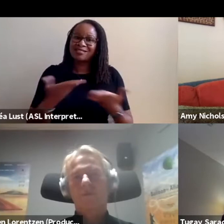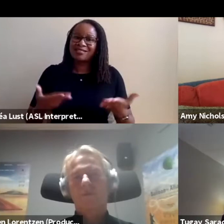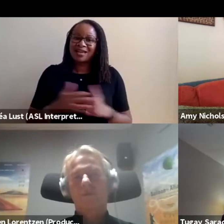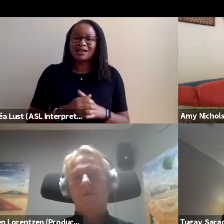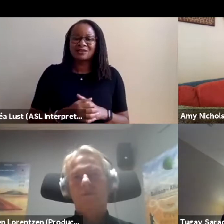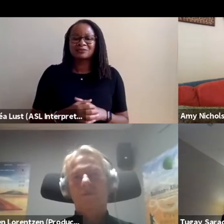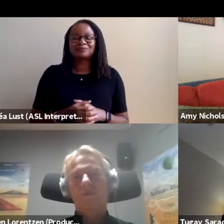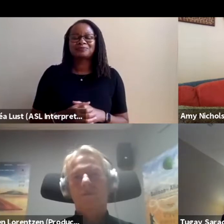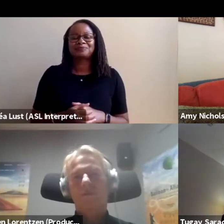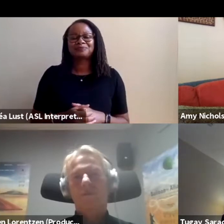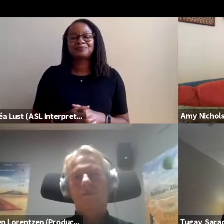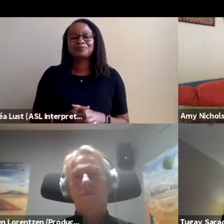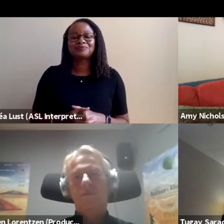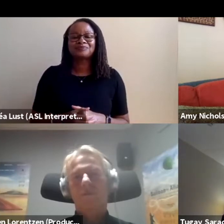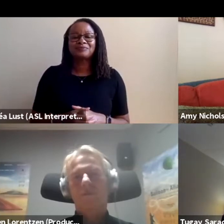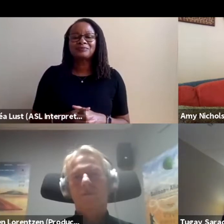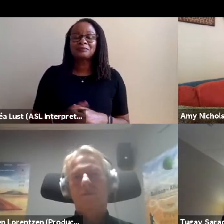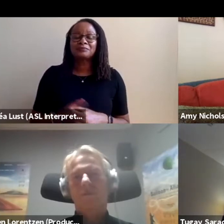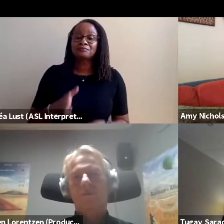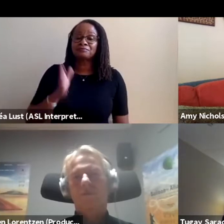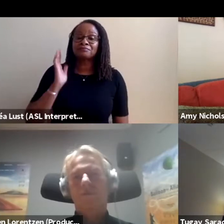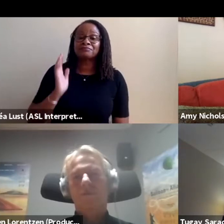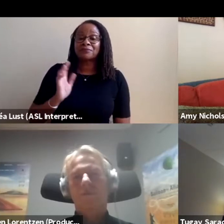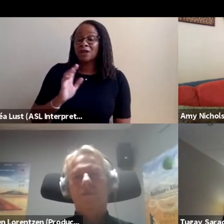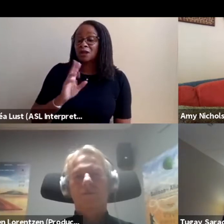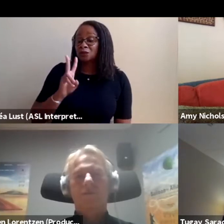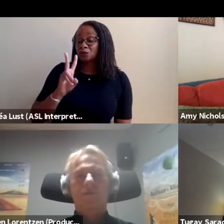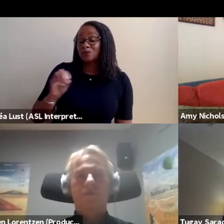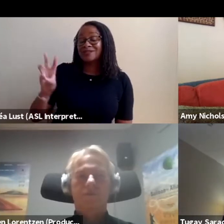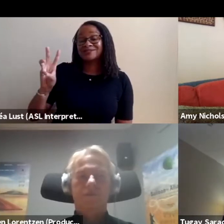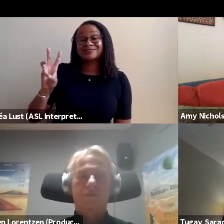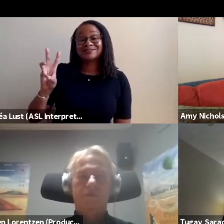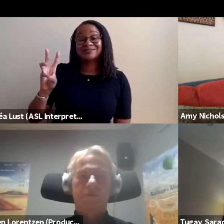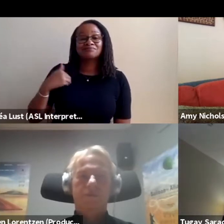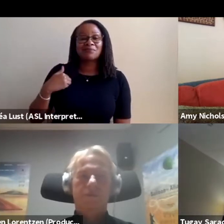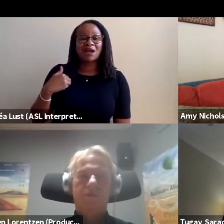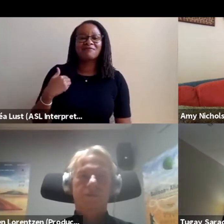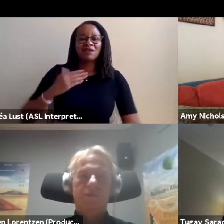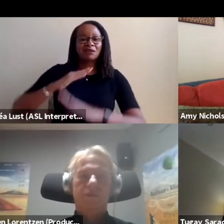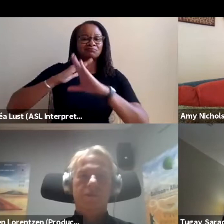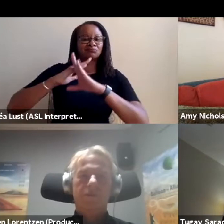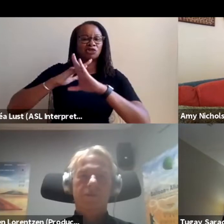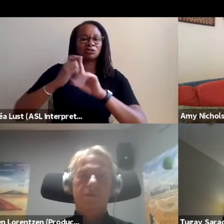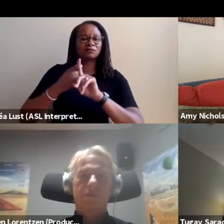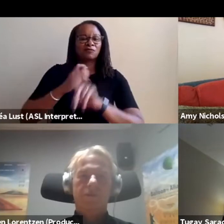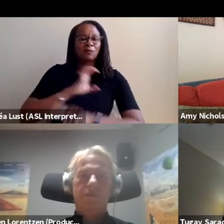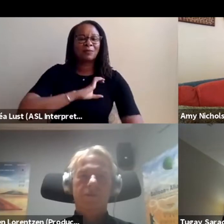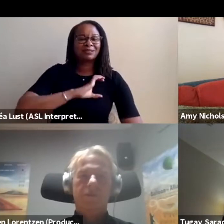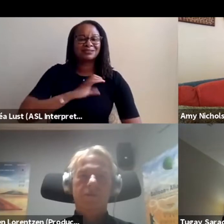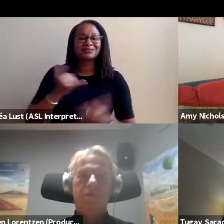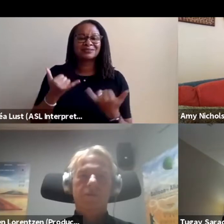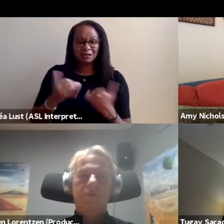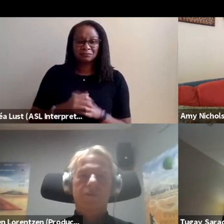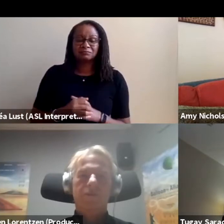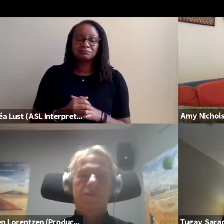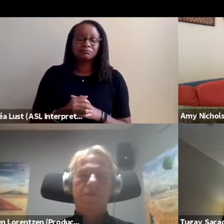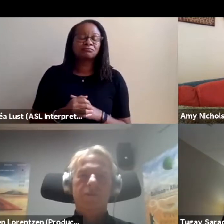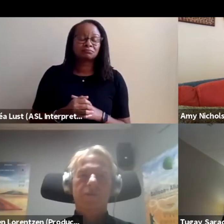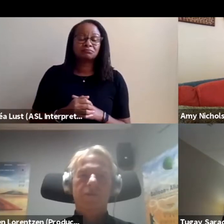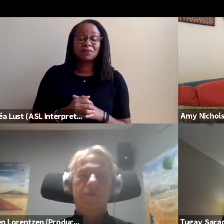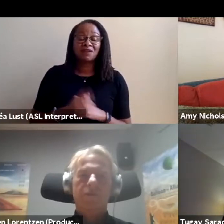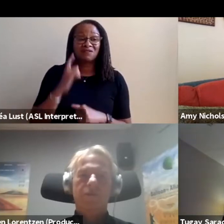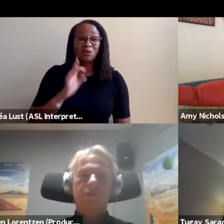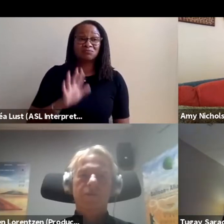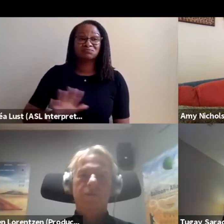Since 2006, I have police protection, and maybe since 30 years, people, or more